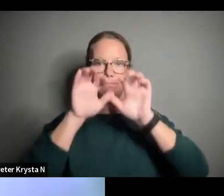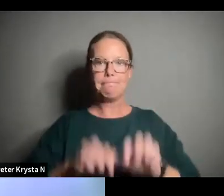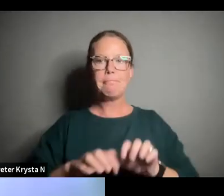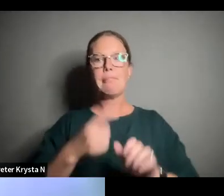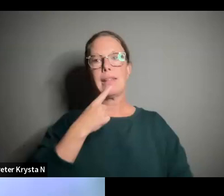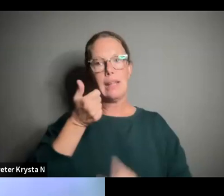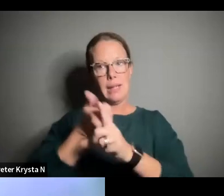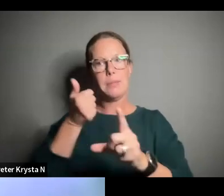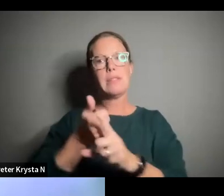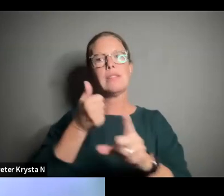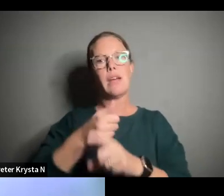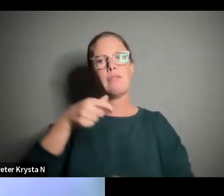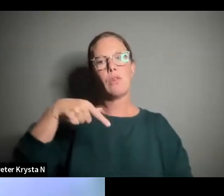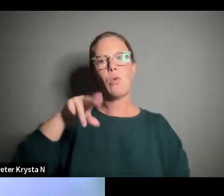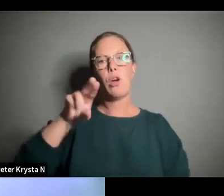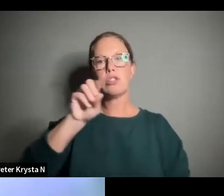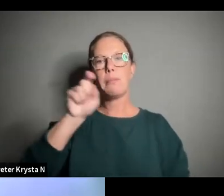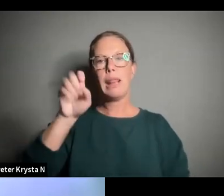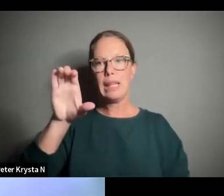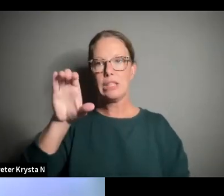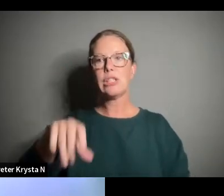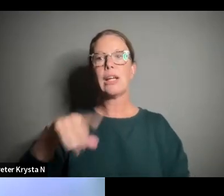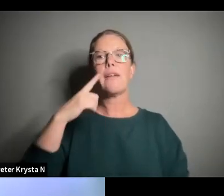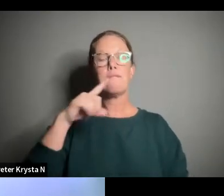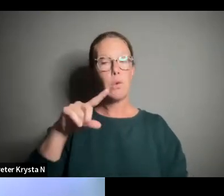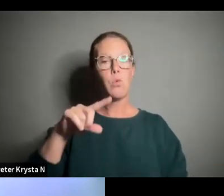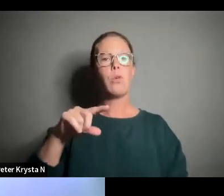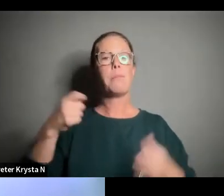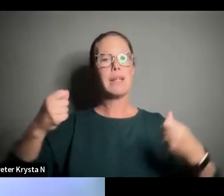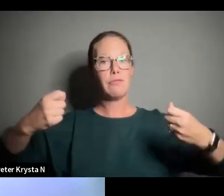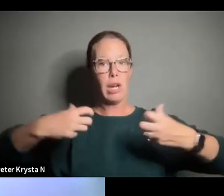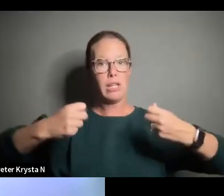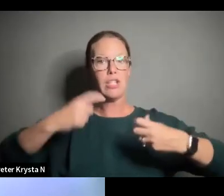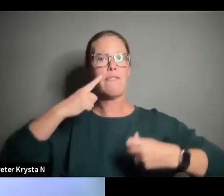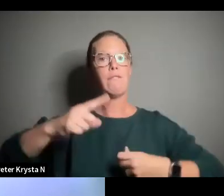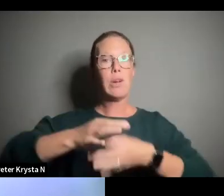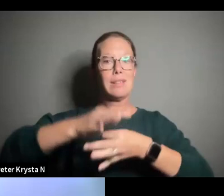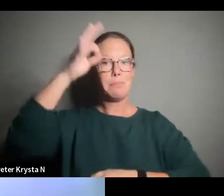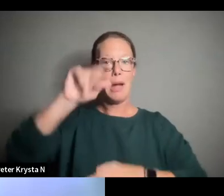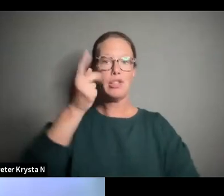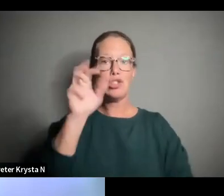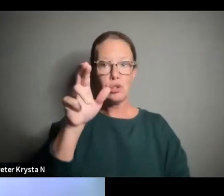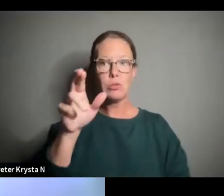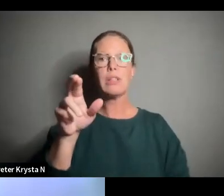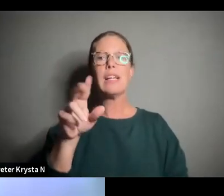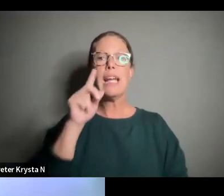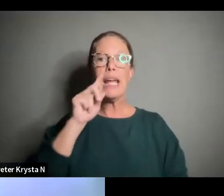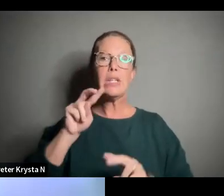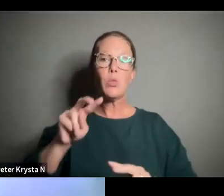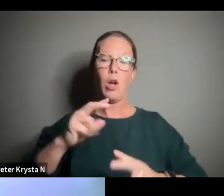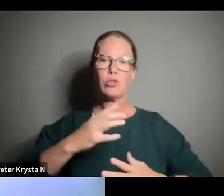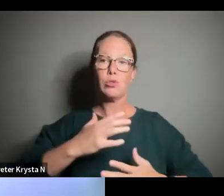a quadriplegic due to radiation for a cervical spine tumor. And he's watching the respiratory from a